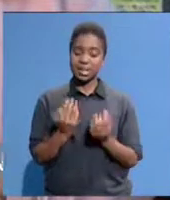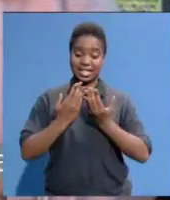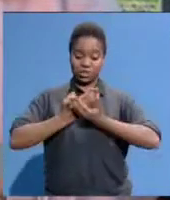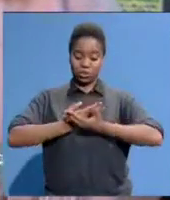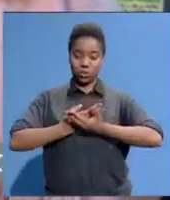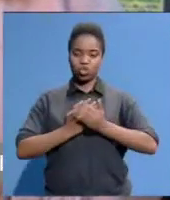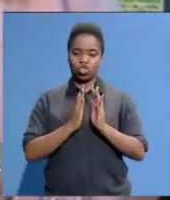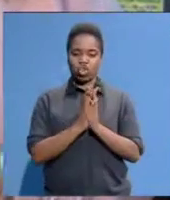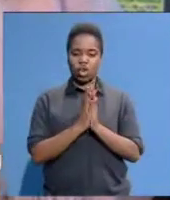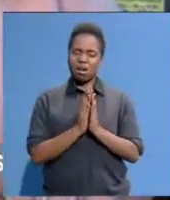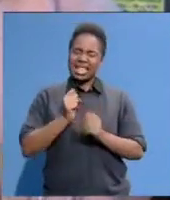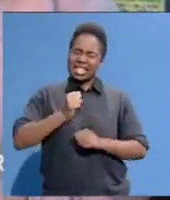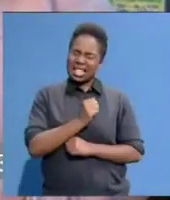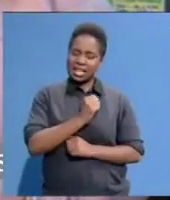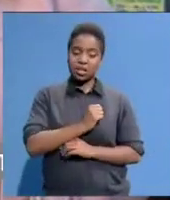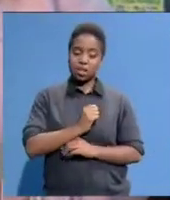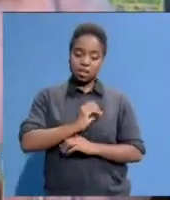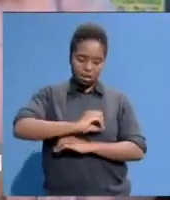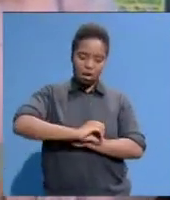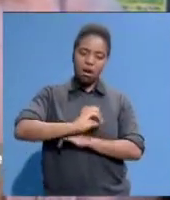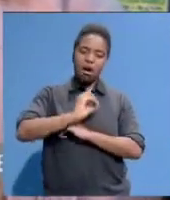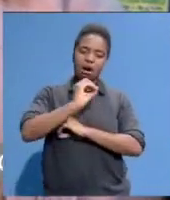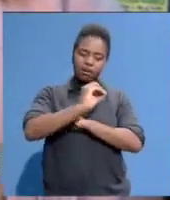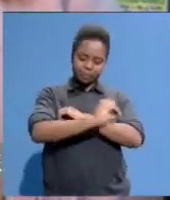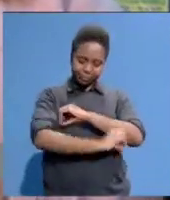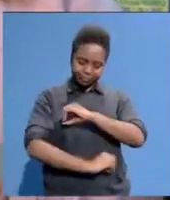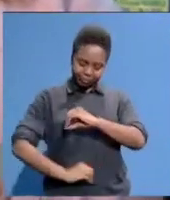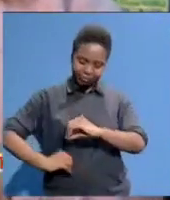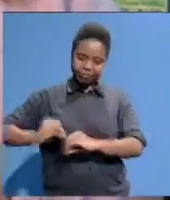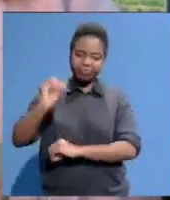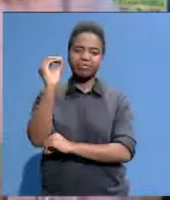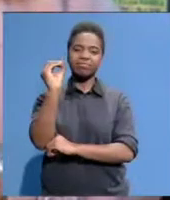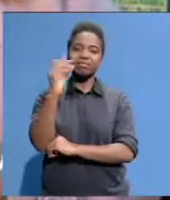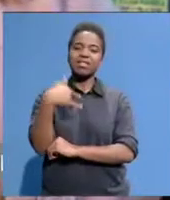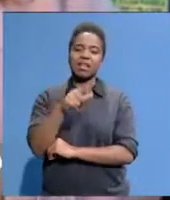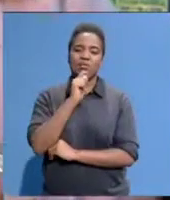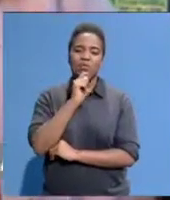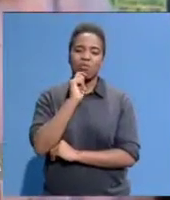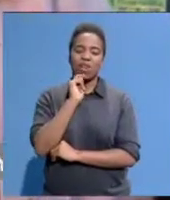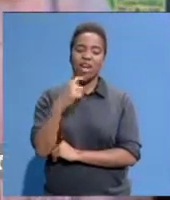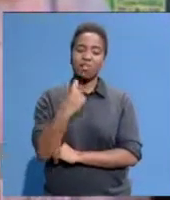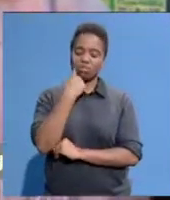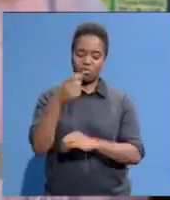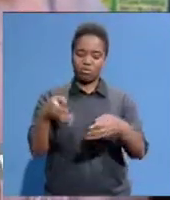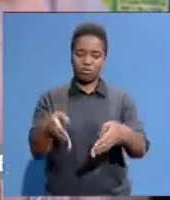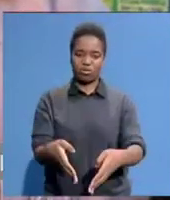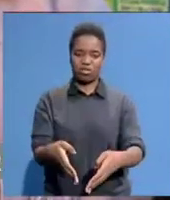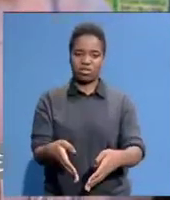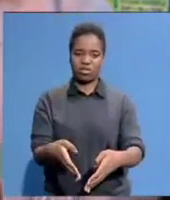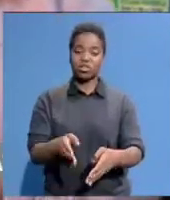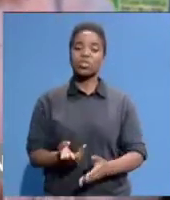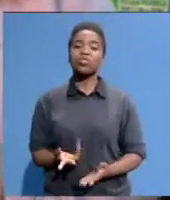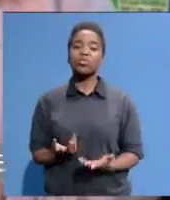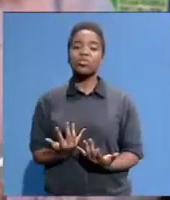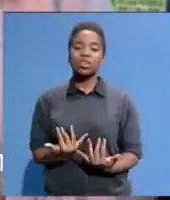koba ezawungcwatywa lo muntu lowo bathandaze bacula ingoma kube khona amathuba oba bakwazi ukuthetha ngaye. Sibonile namhlanje abantu